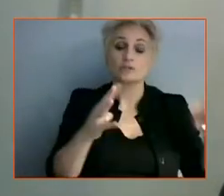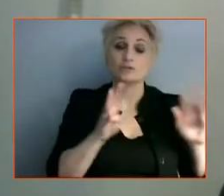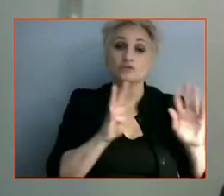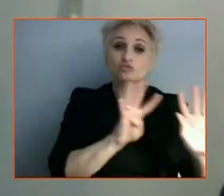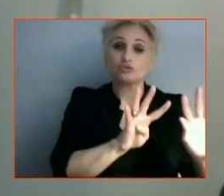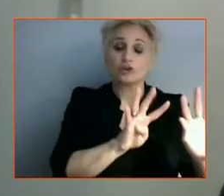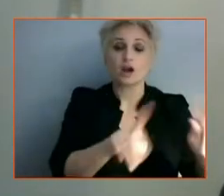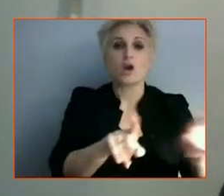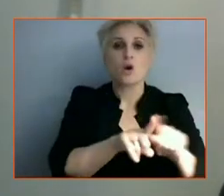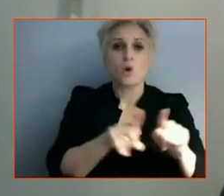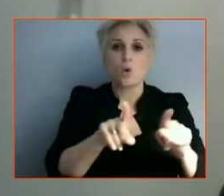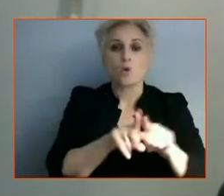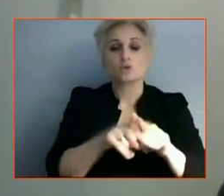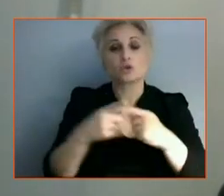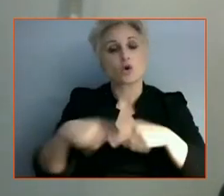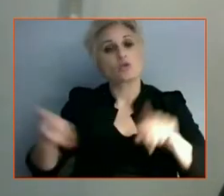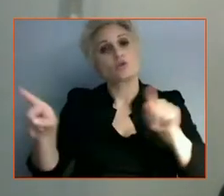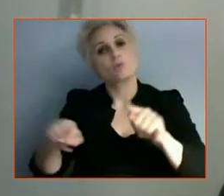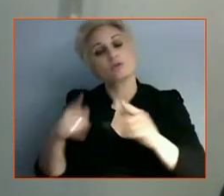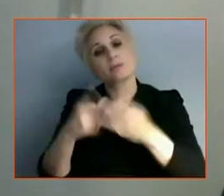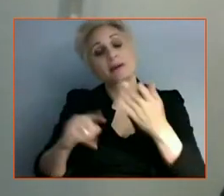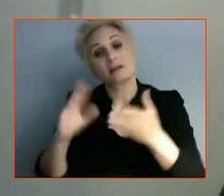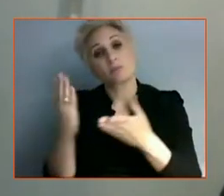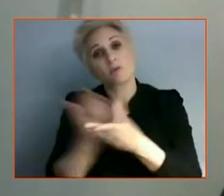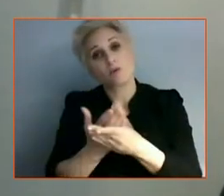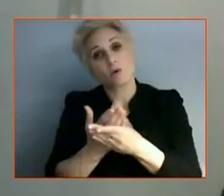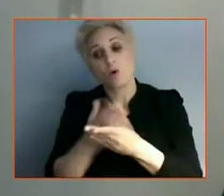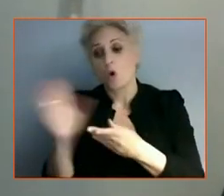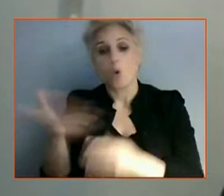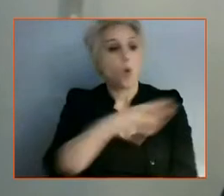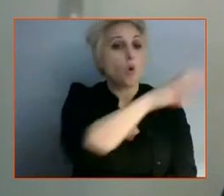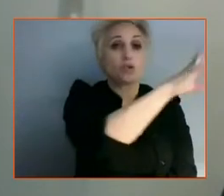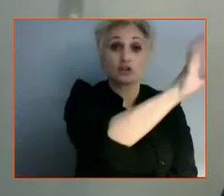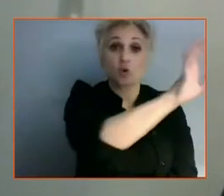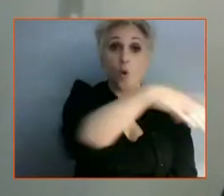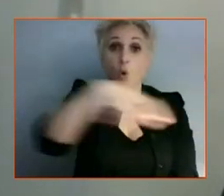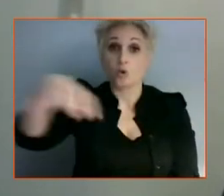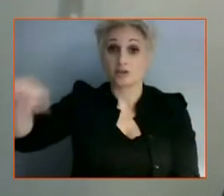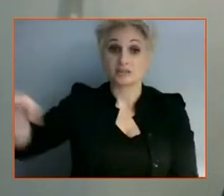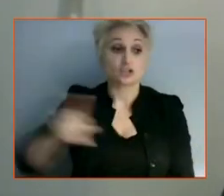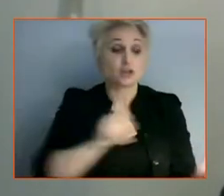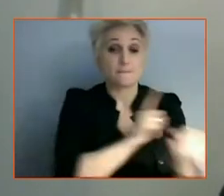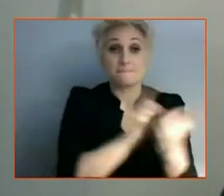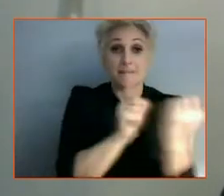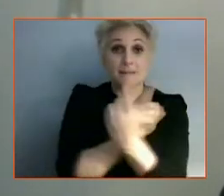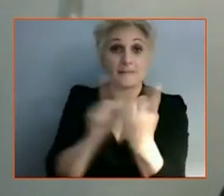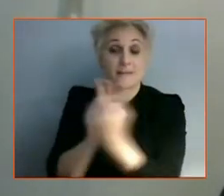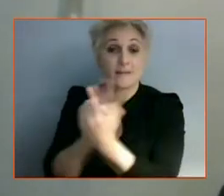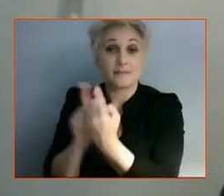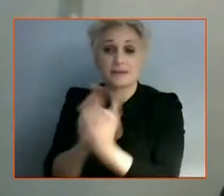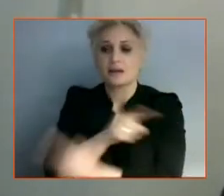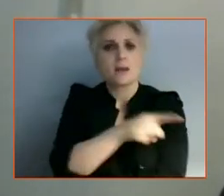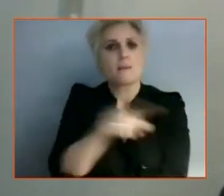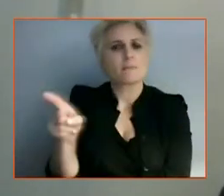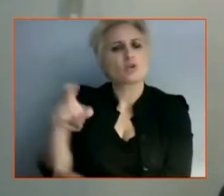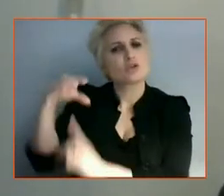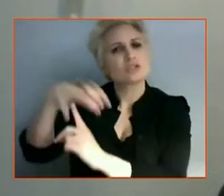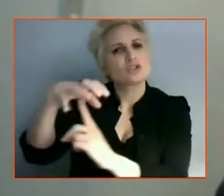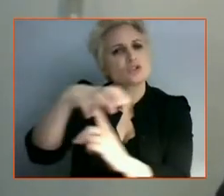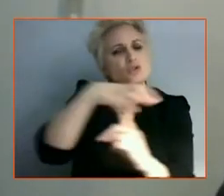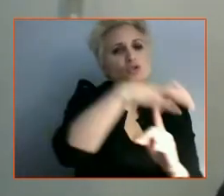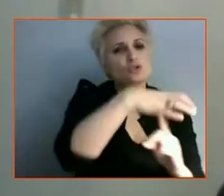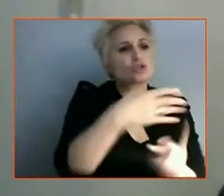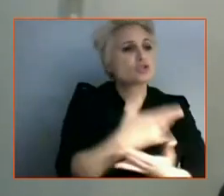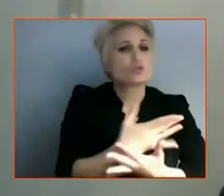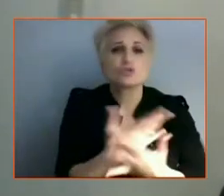portfolio. And so it's not just meeting with the organisations. There's so many people invested in those institutions and those organisations who want to meet